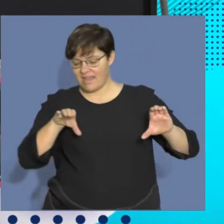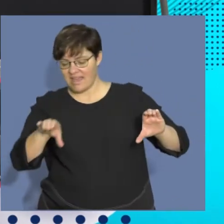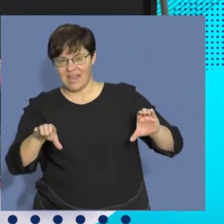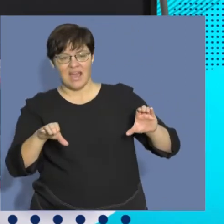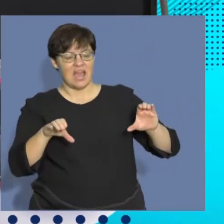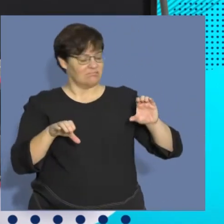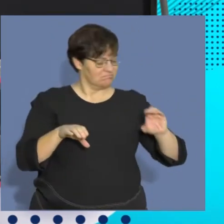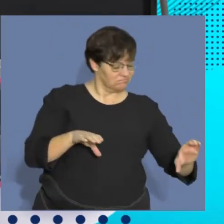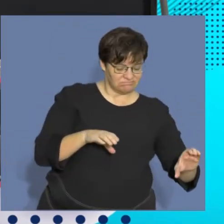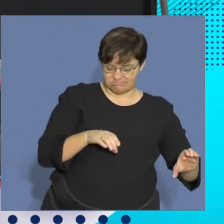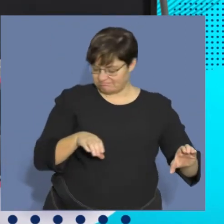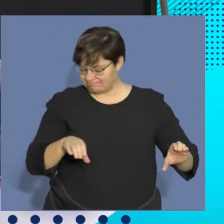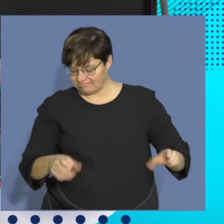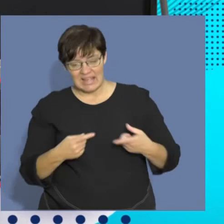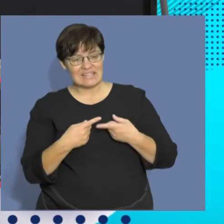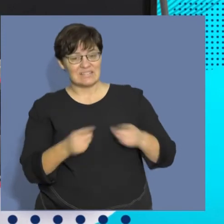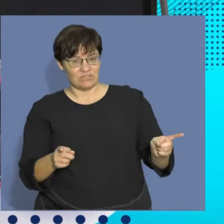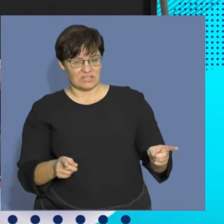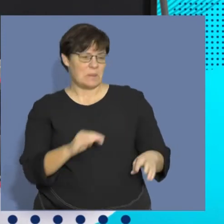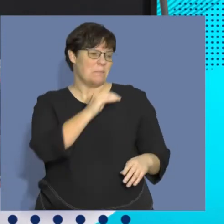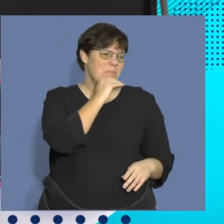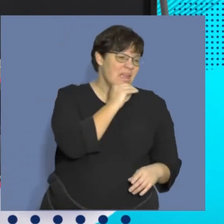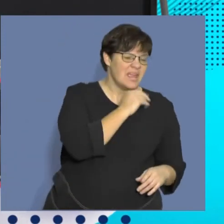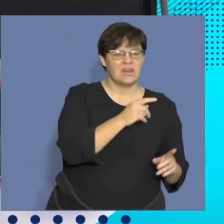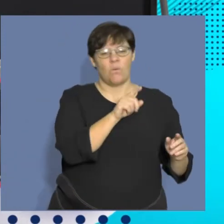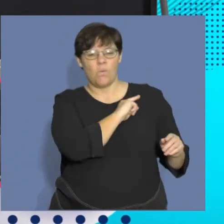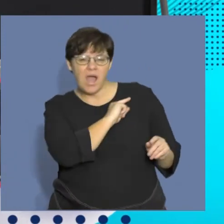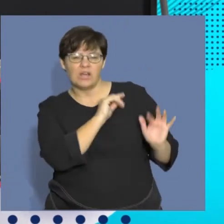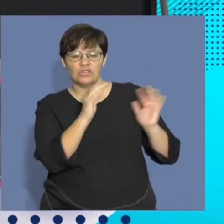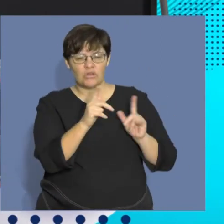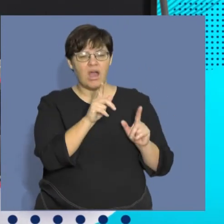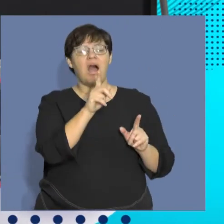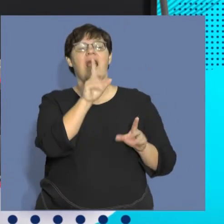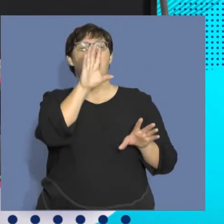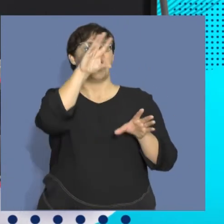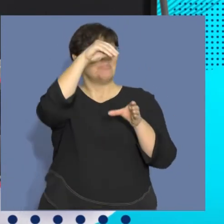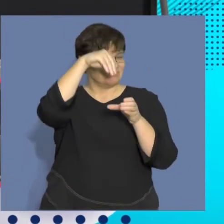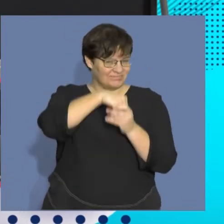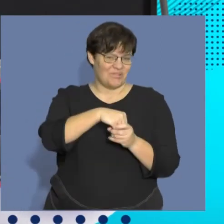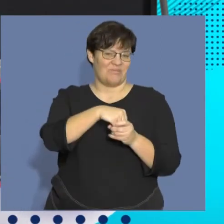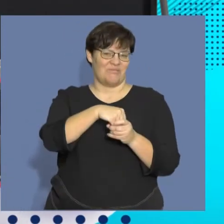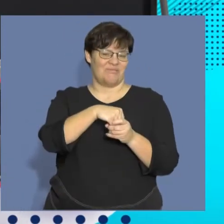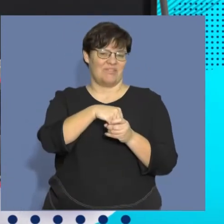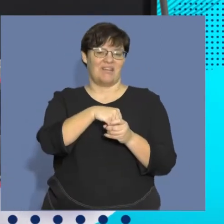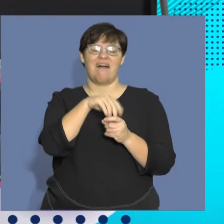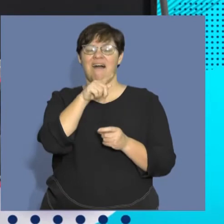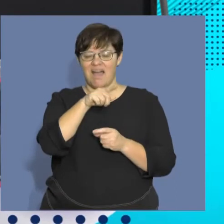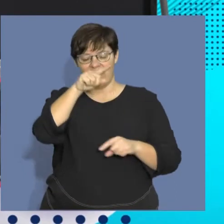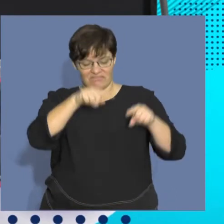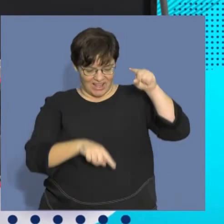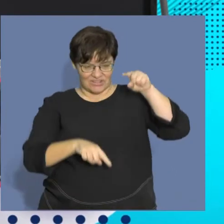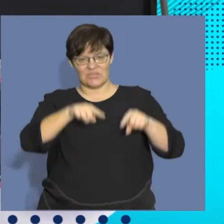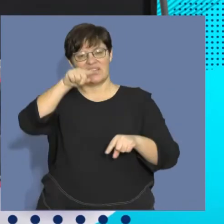we learnt about, just what they meant, their definitions, they all come into play, and we are looking